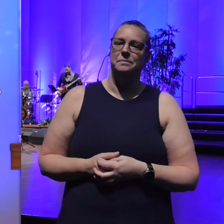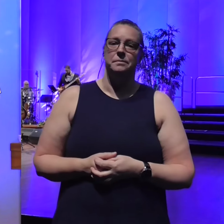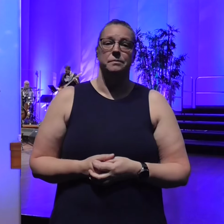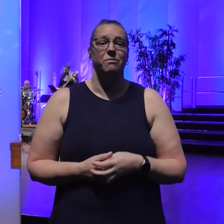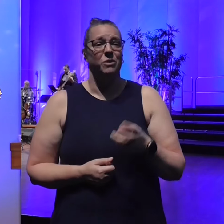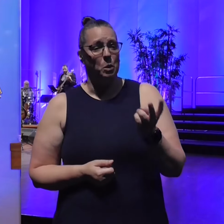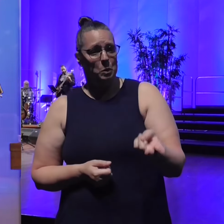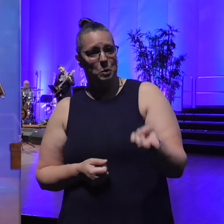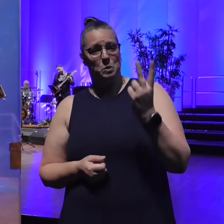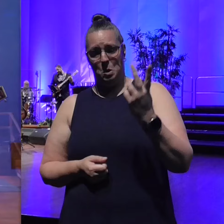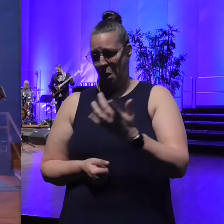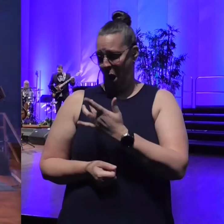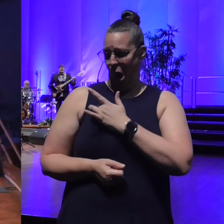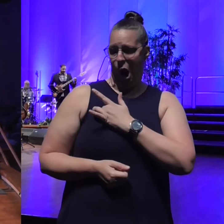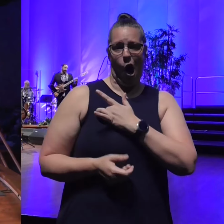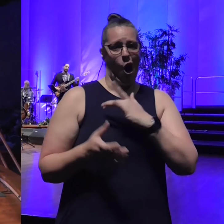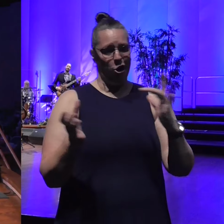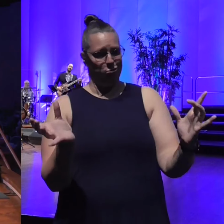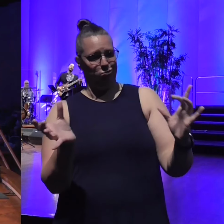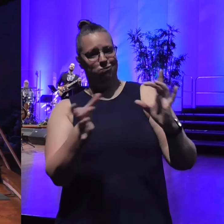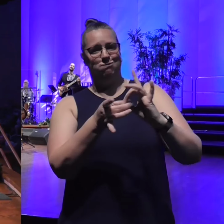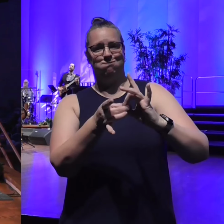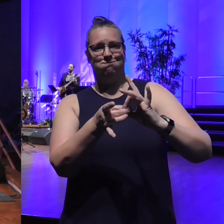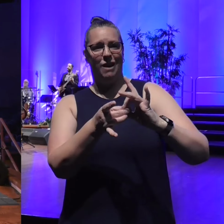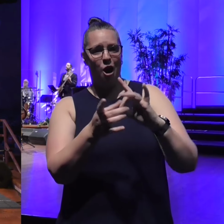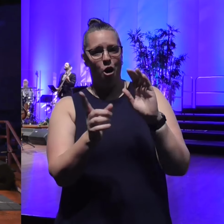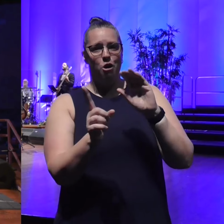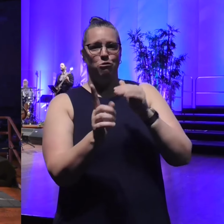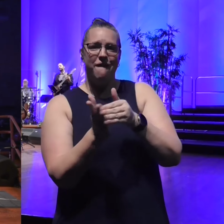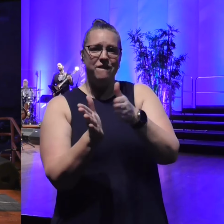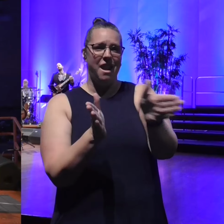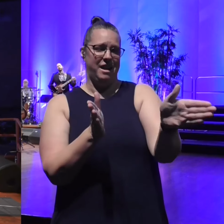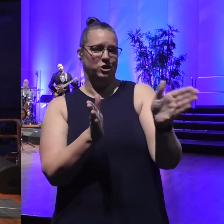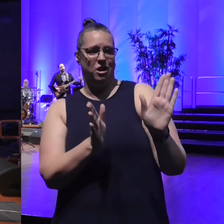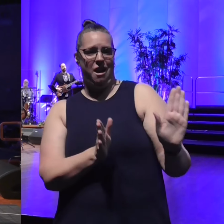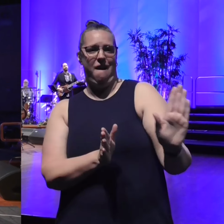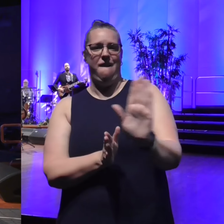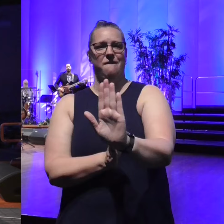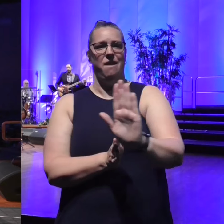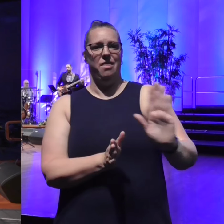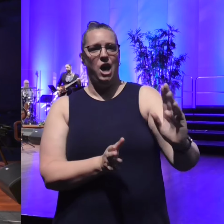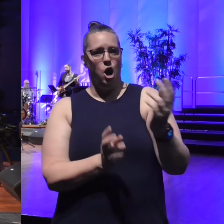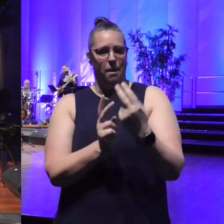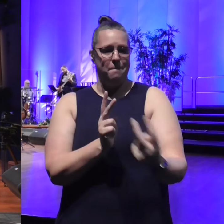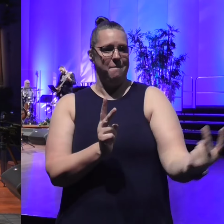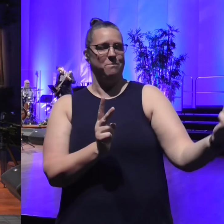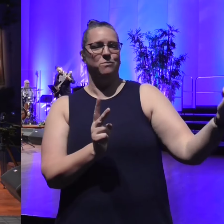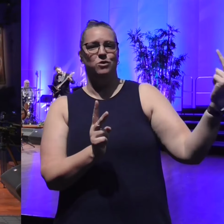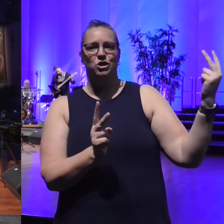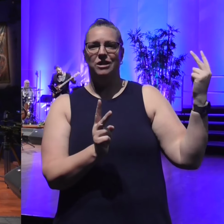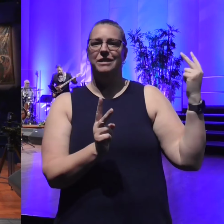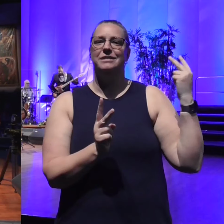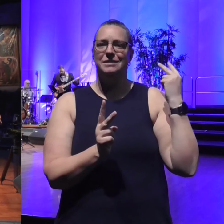Two hearts bound by reflections of the memories they'll